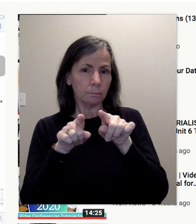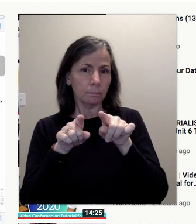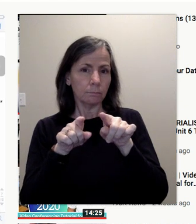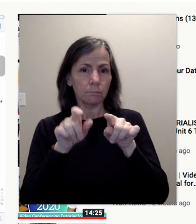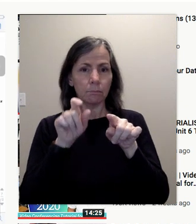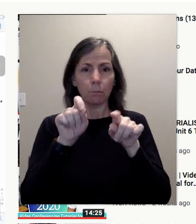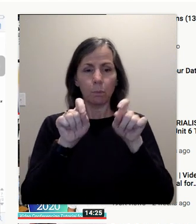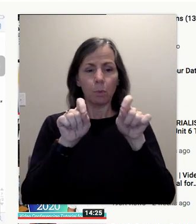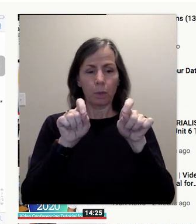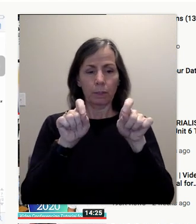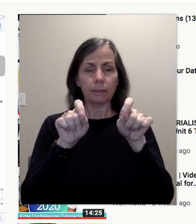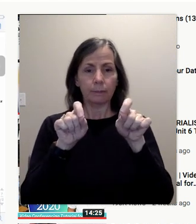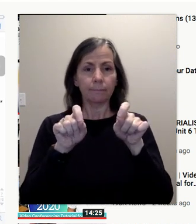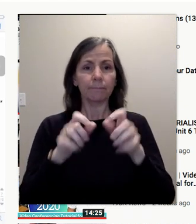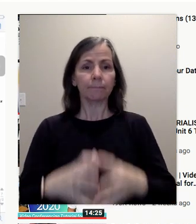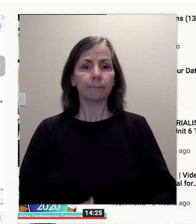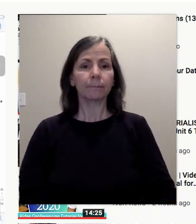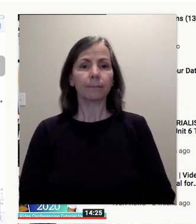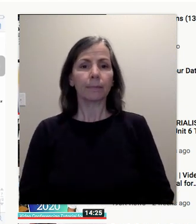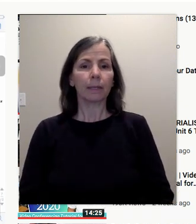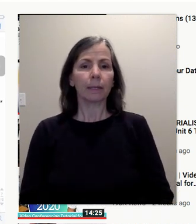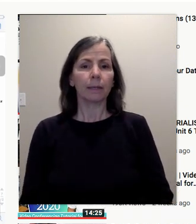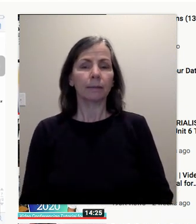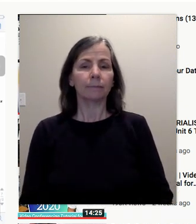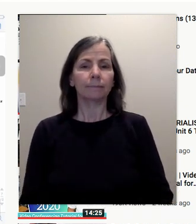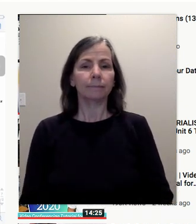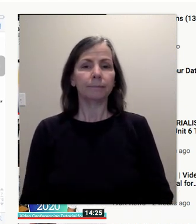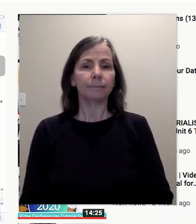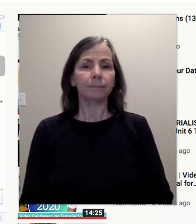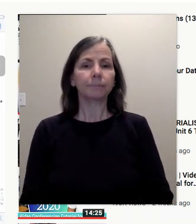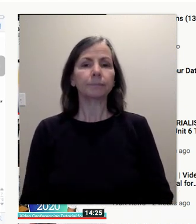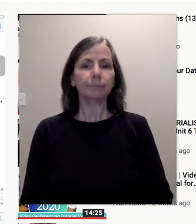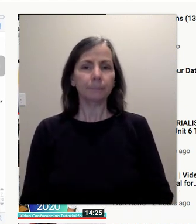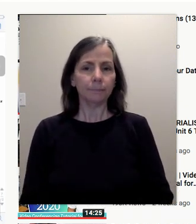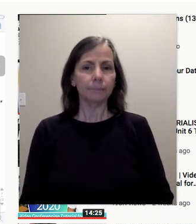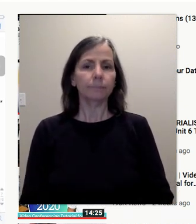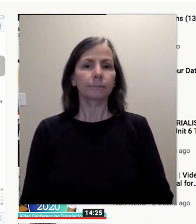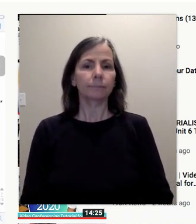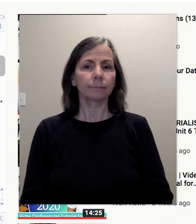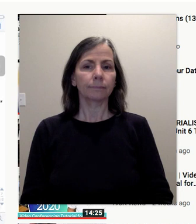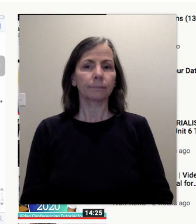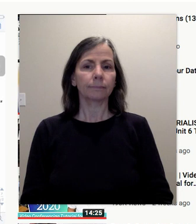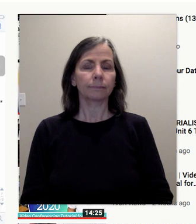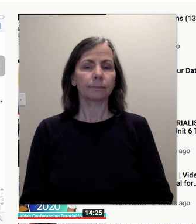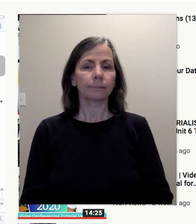So we'll fill that in to our table. Our